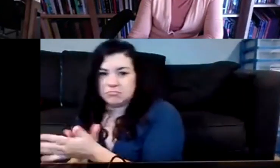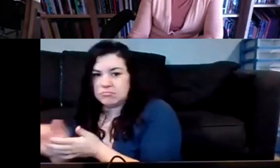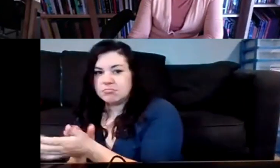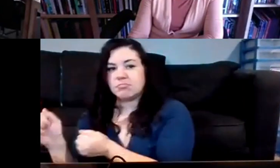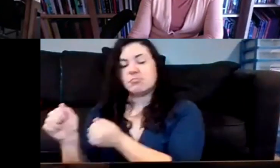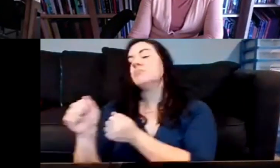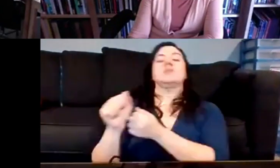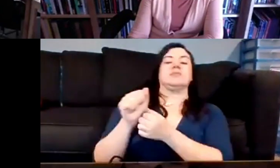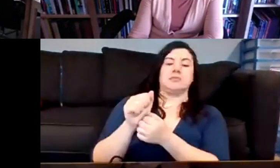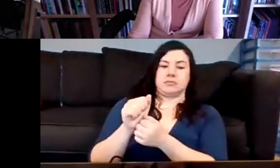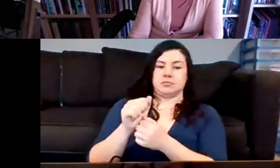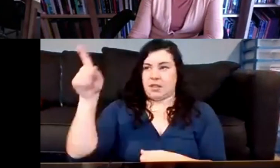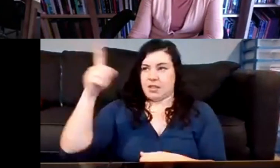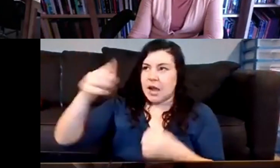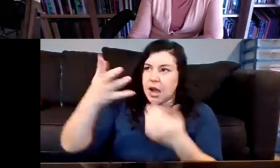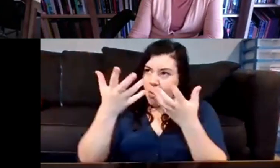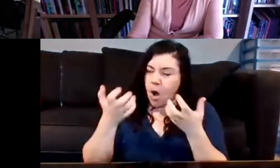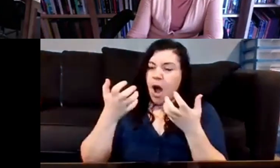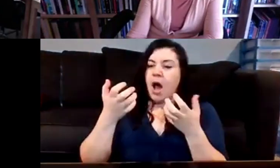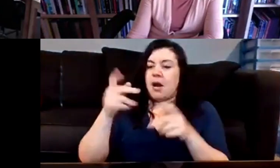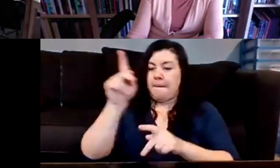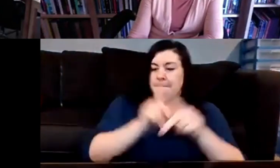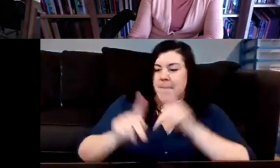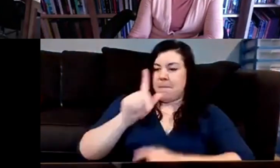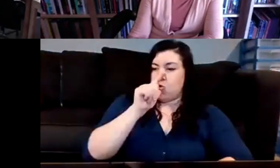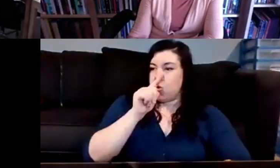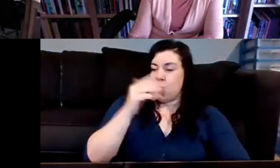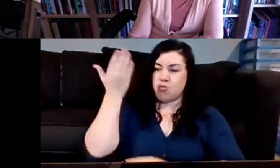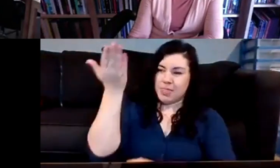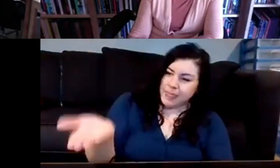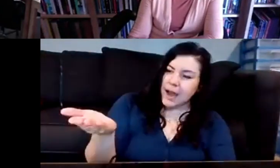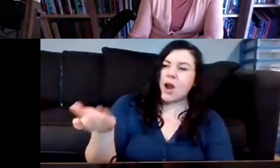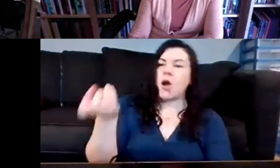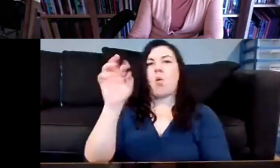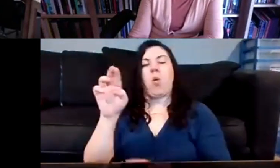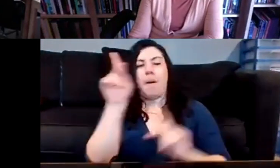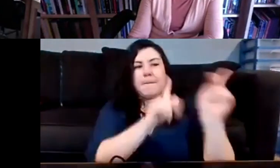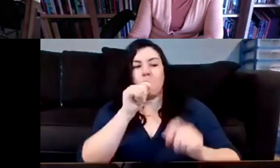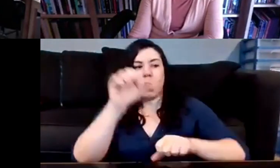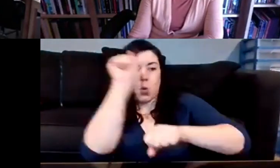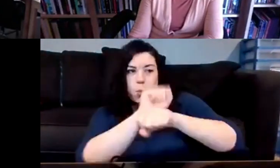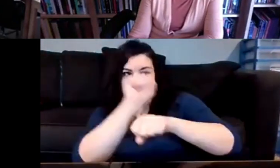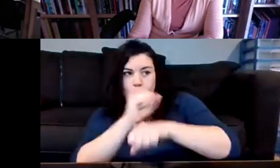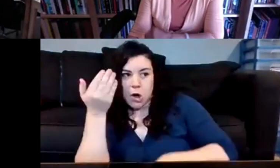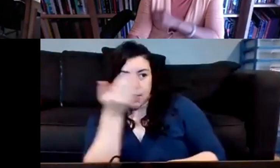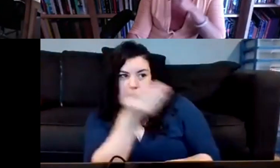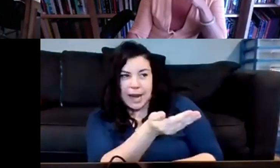disavowal of the people right in the place, the disavowal of the people that work there, the fact that Black